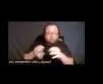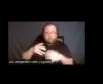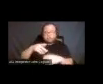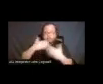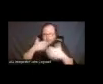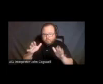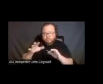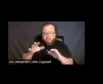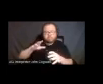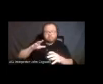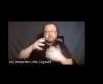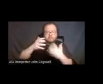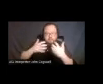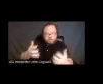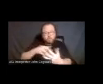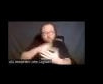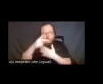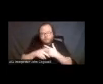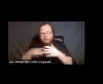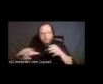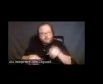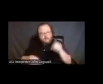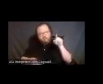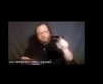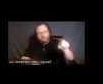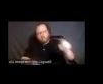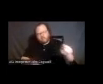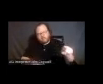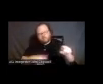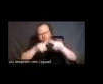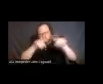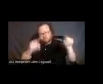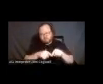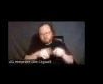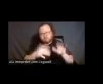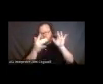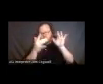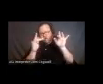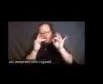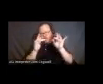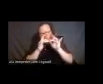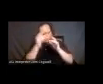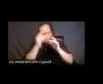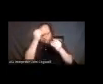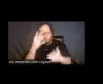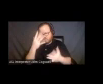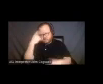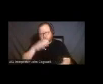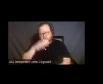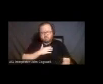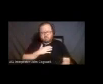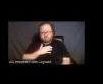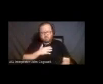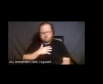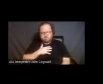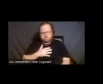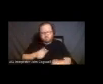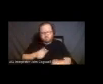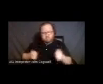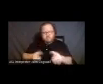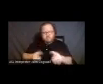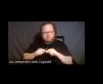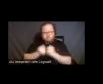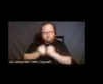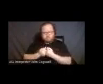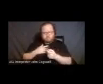activities, these are the contact information for my immediate administration team,